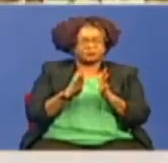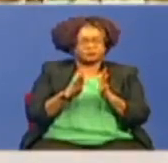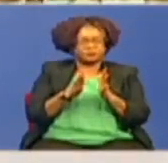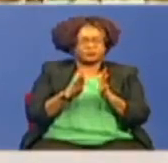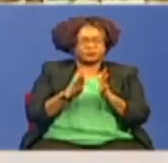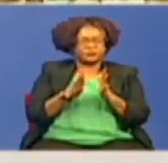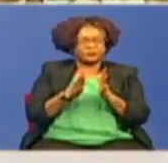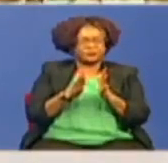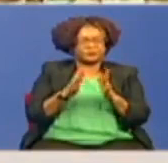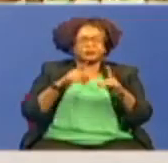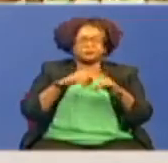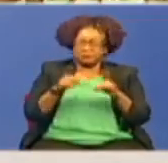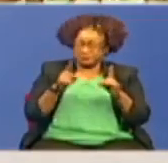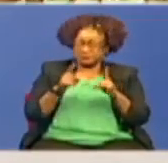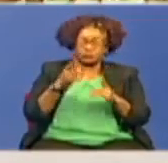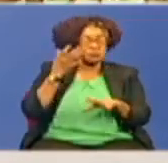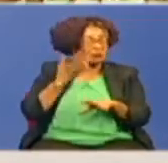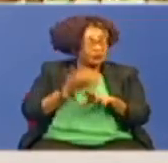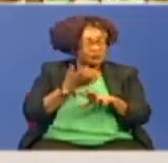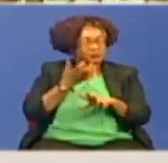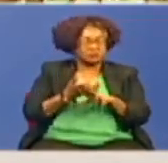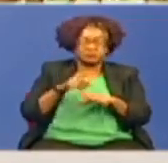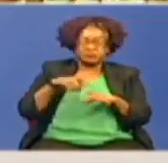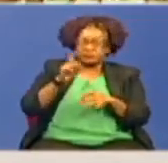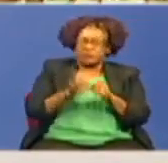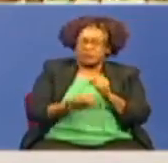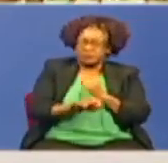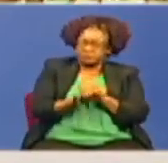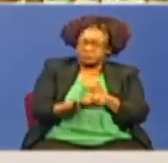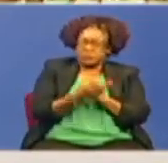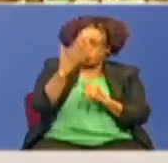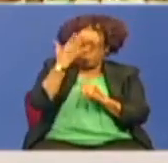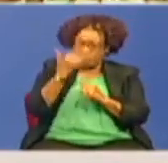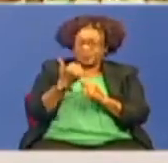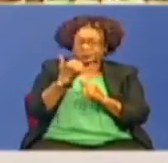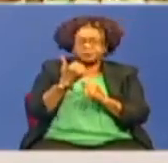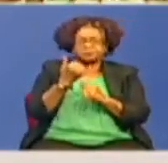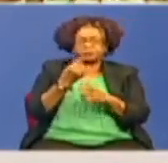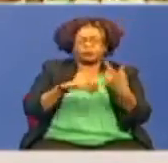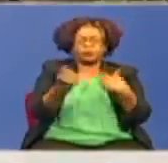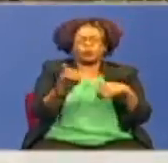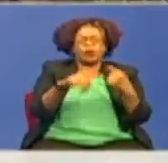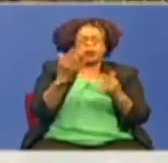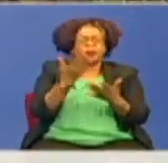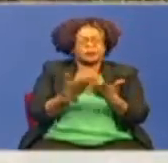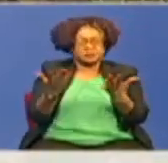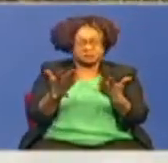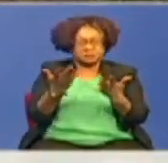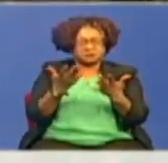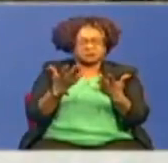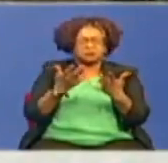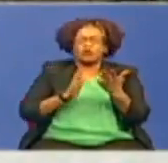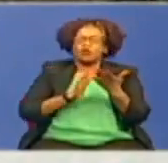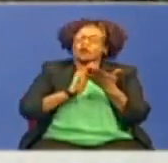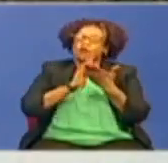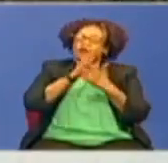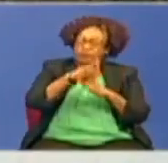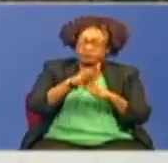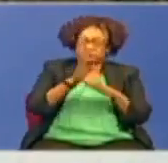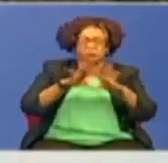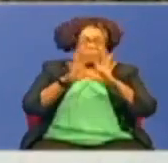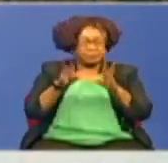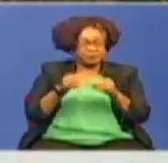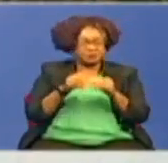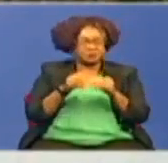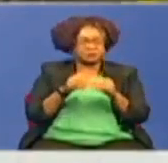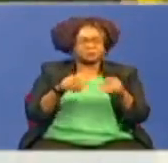however, got hotter for Manjari, who had to explain why he went ahead to procure items surpassing the allocated budget